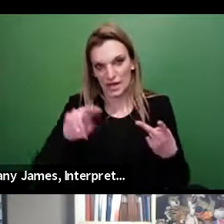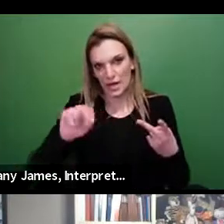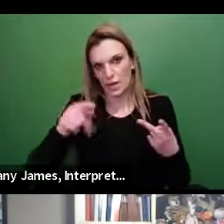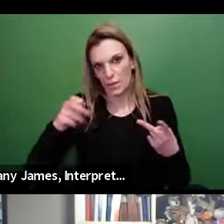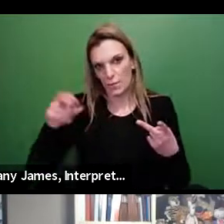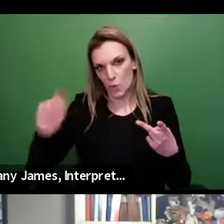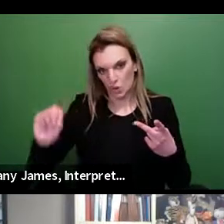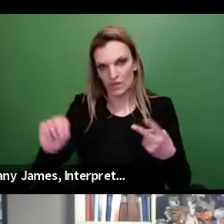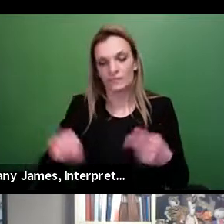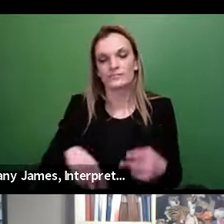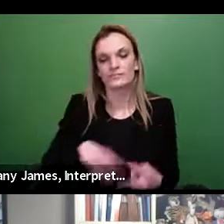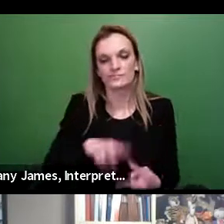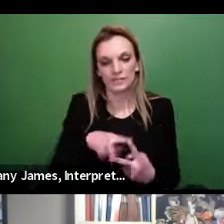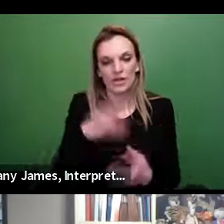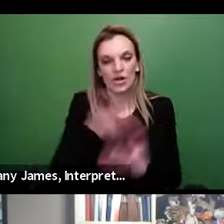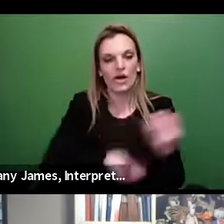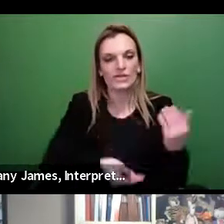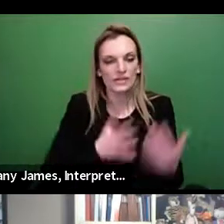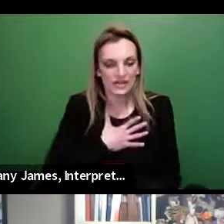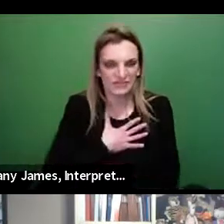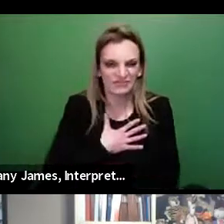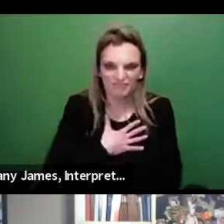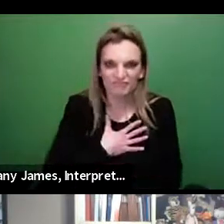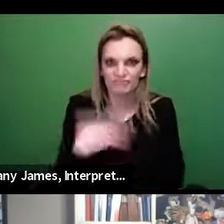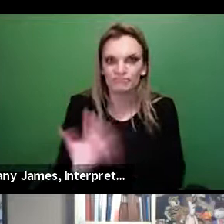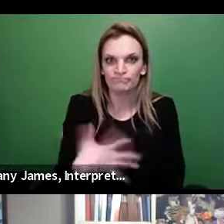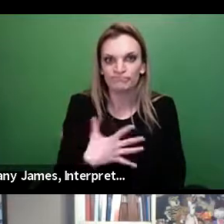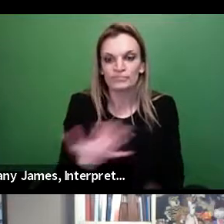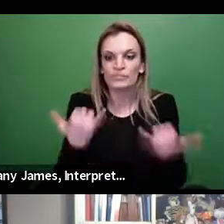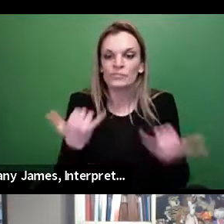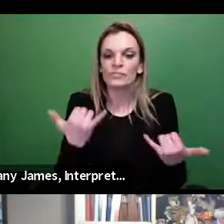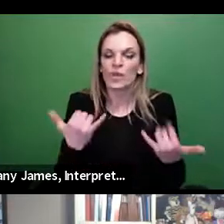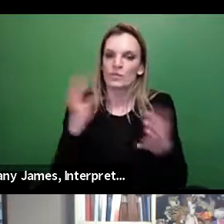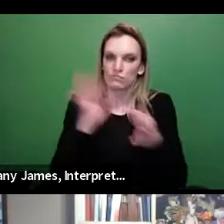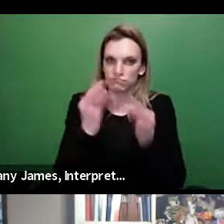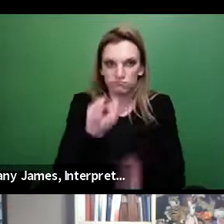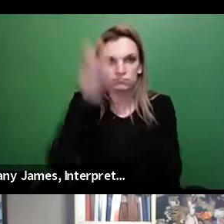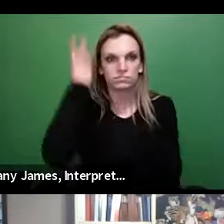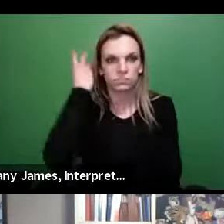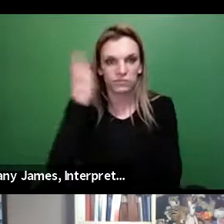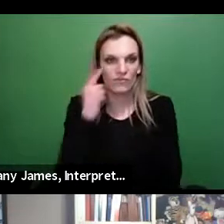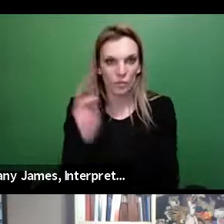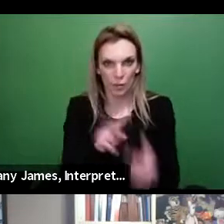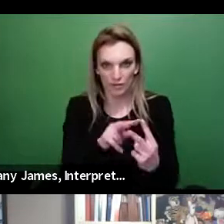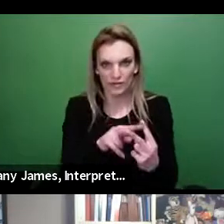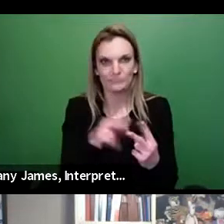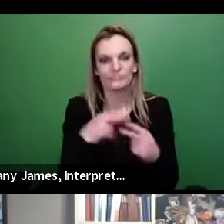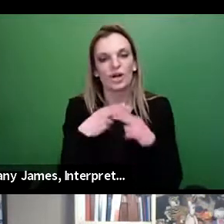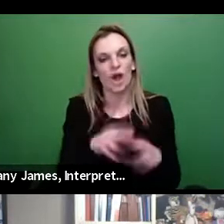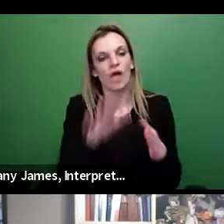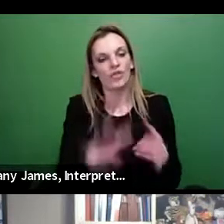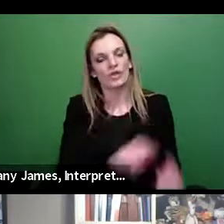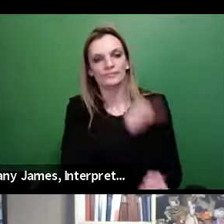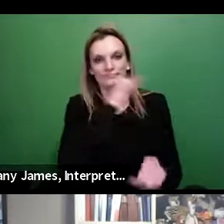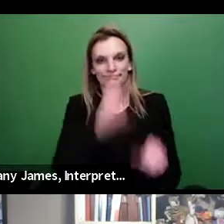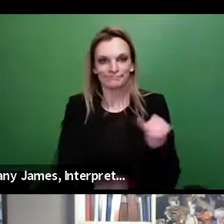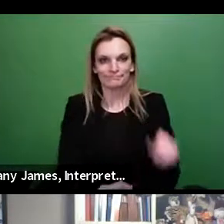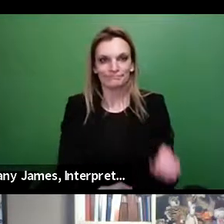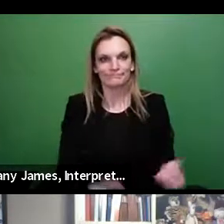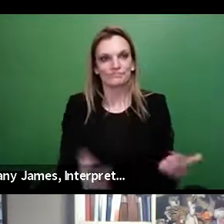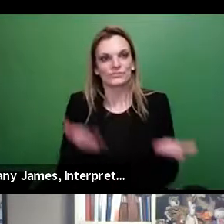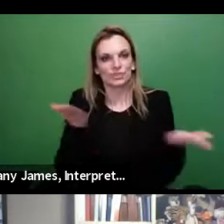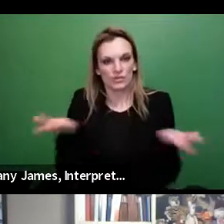Sr. So we have special tribute resolutions that we have prepared for both of them that will become part of the official record of